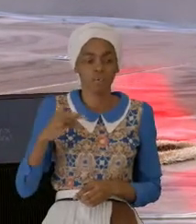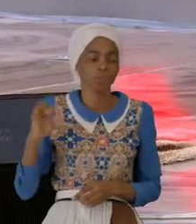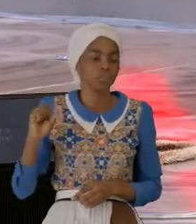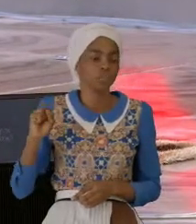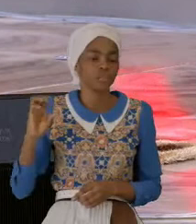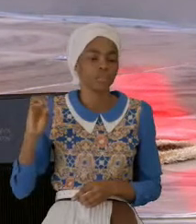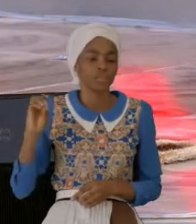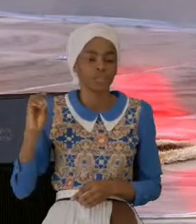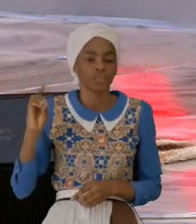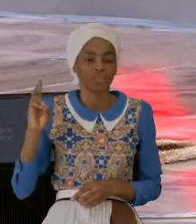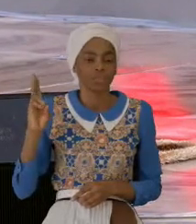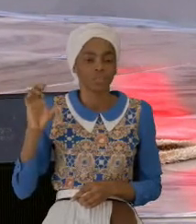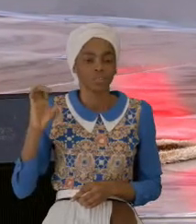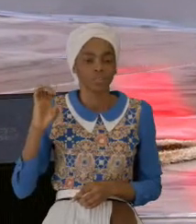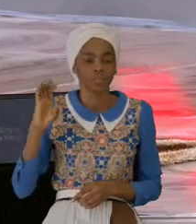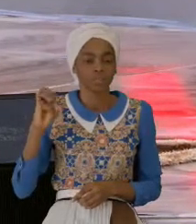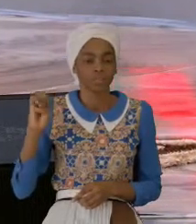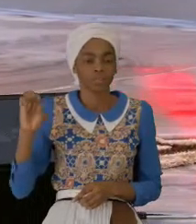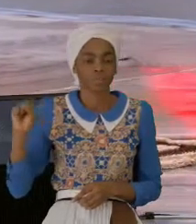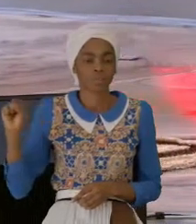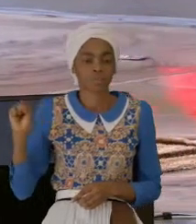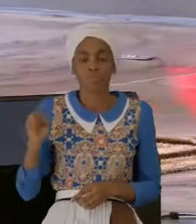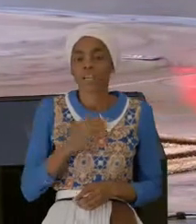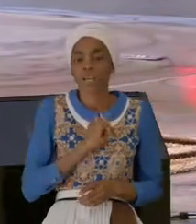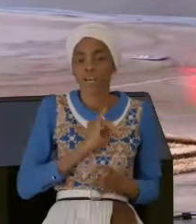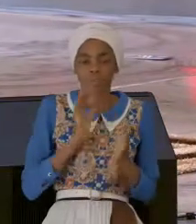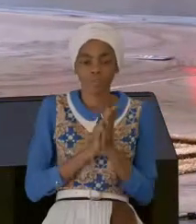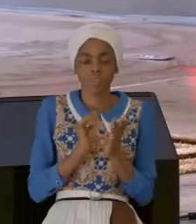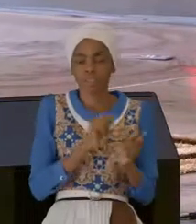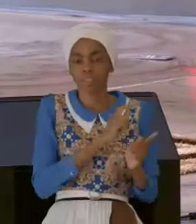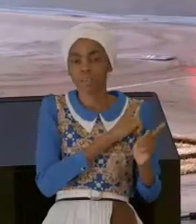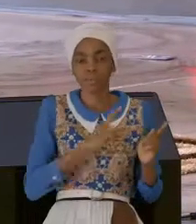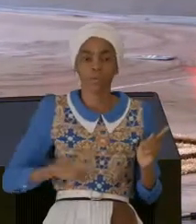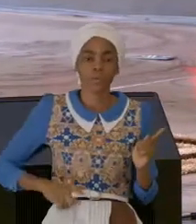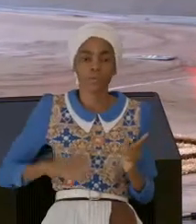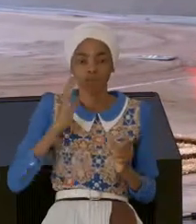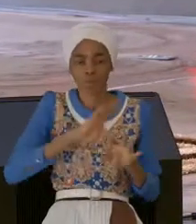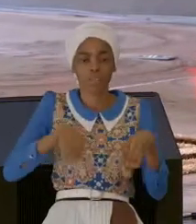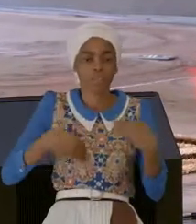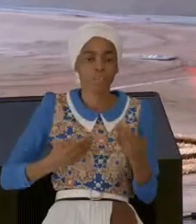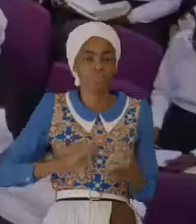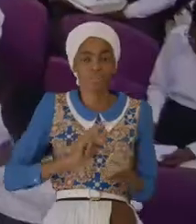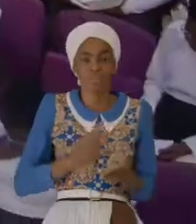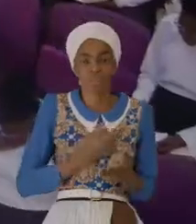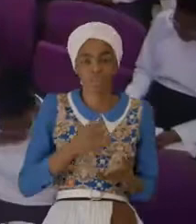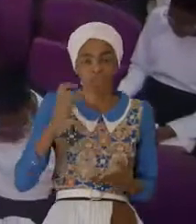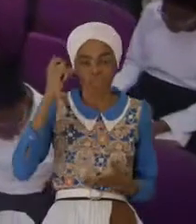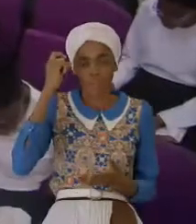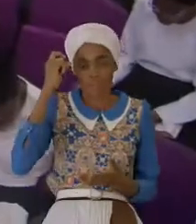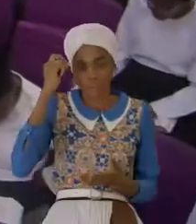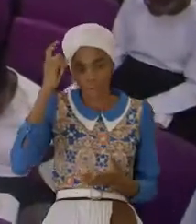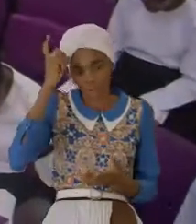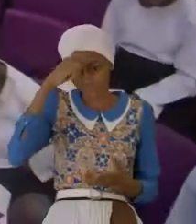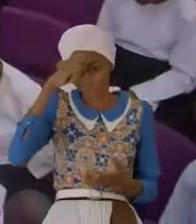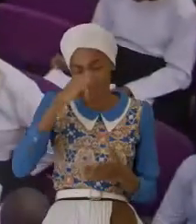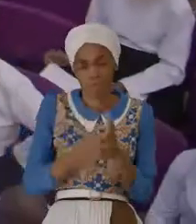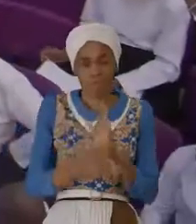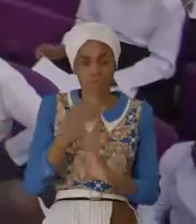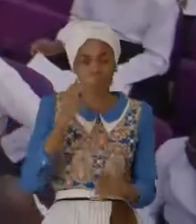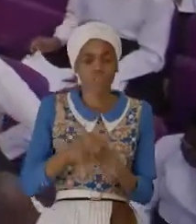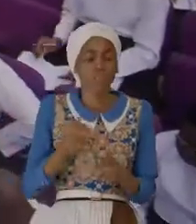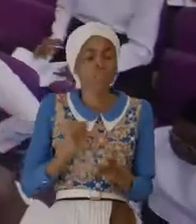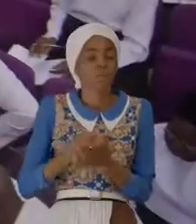of the Sadducees I pray the Lord will give us wisdom that will not